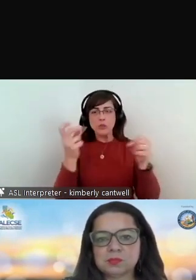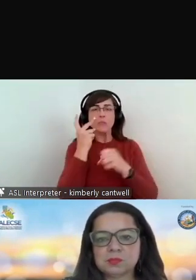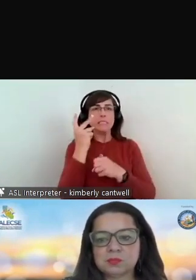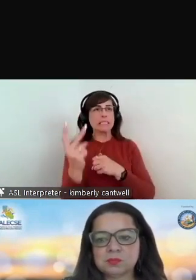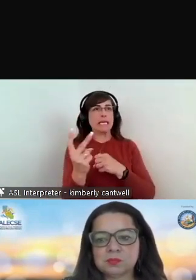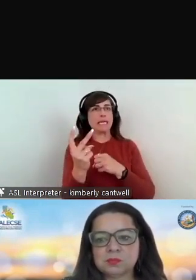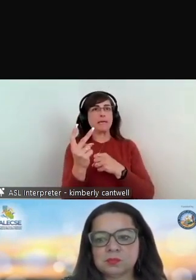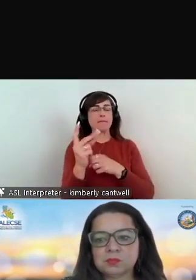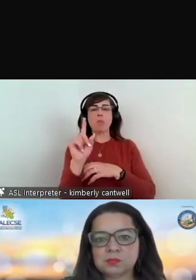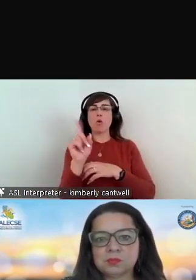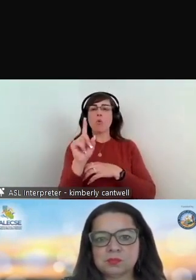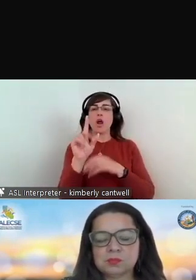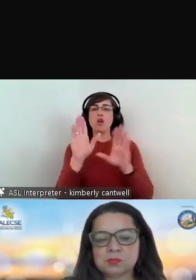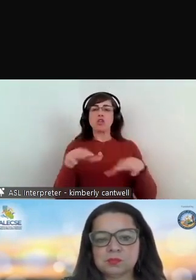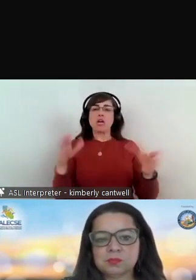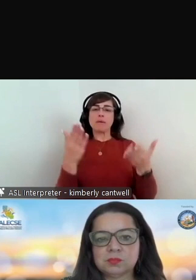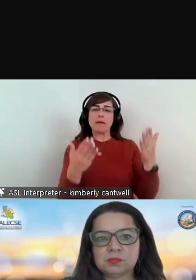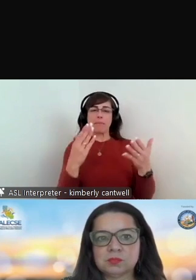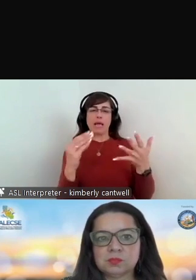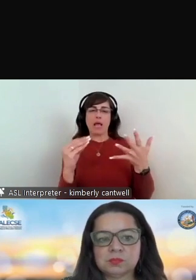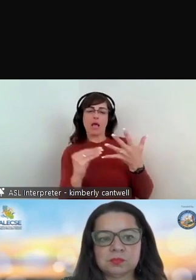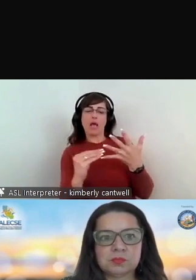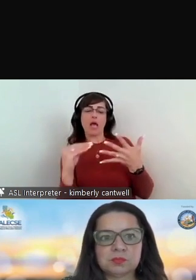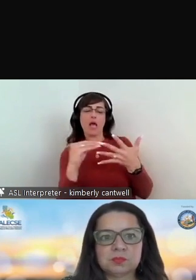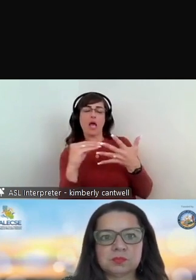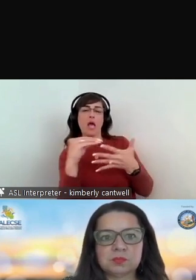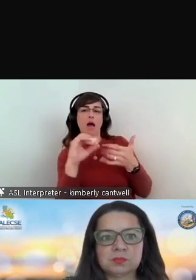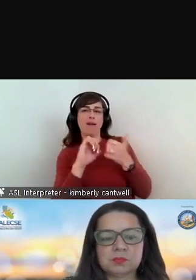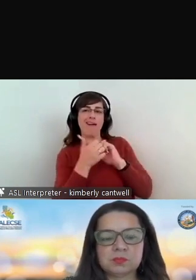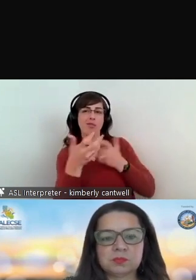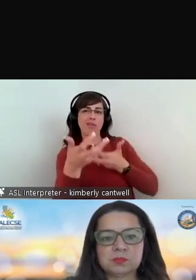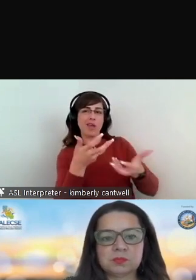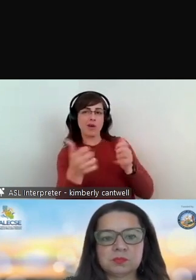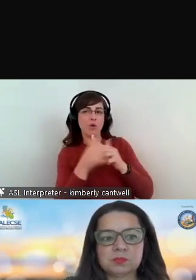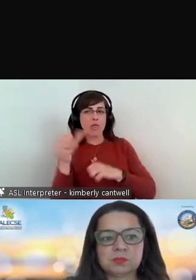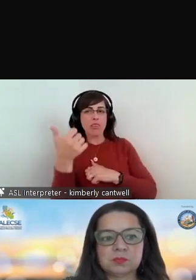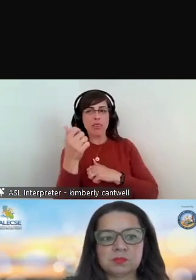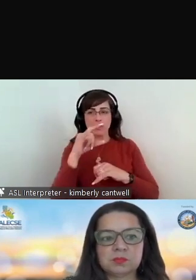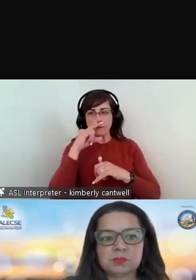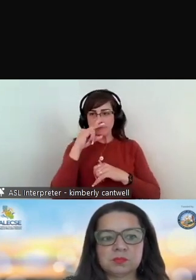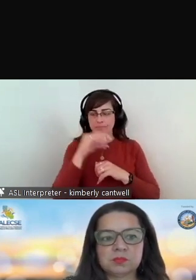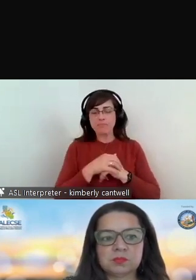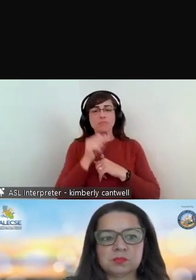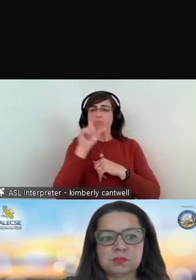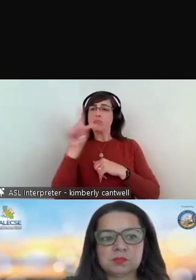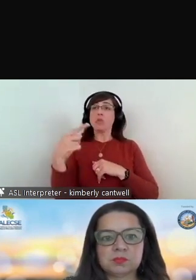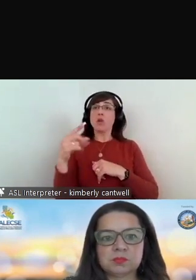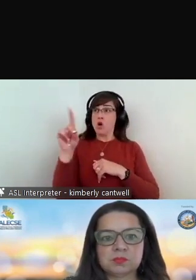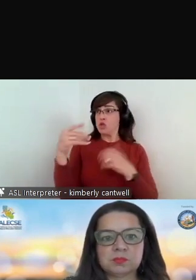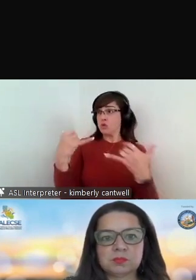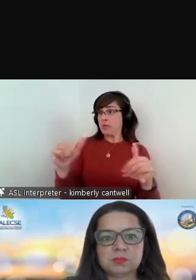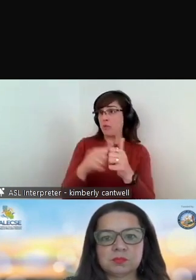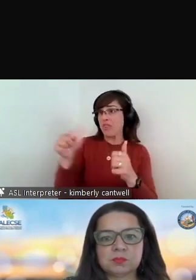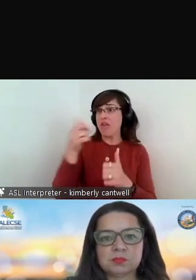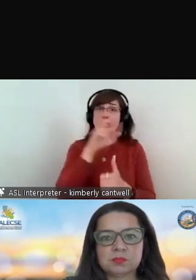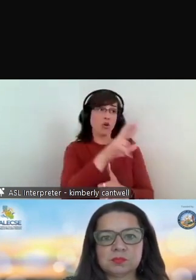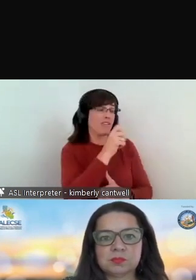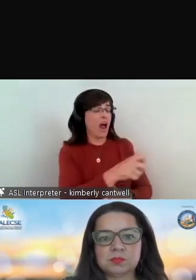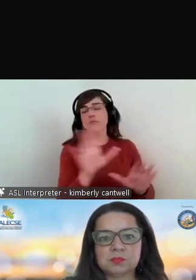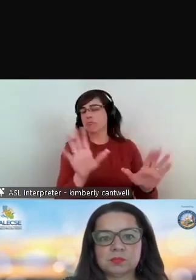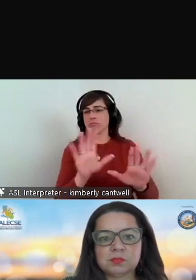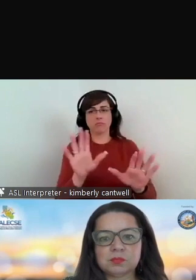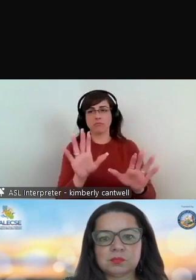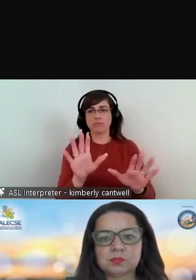see where the child may be in terms of how they interact with others. So it's not just do they play with others or do they not, but there's